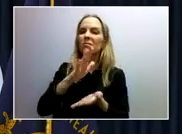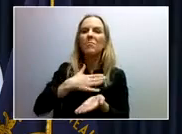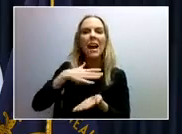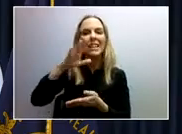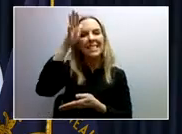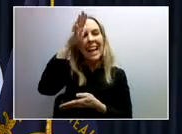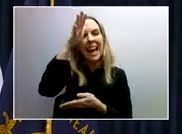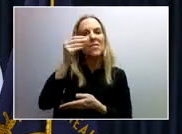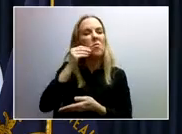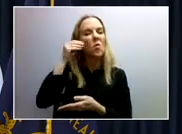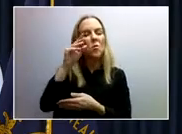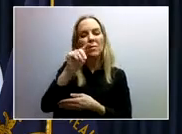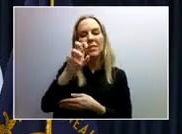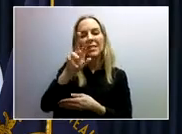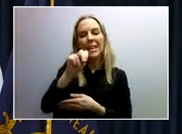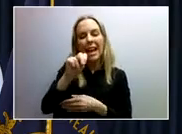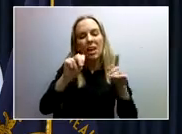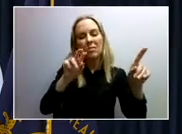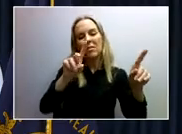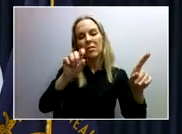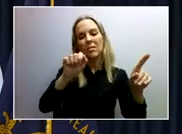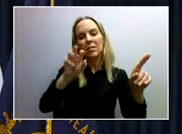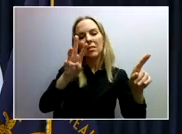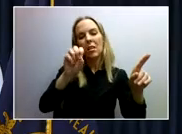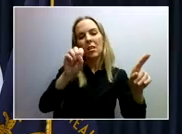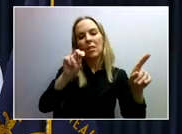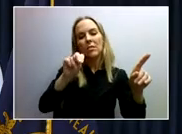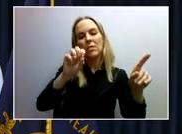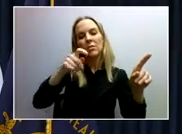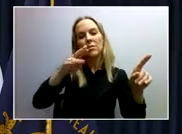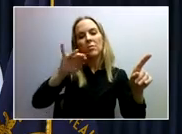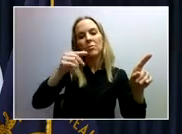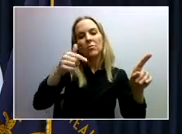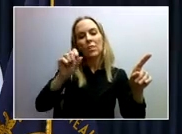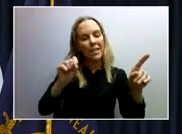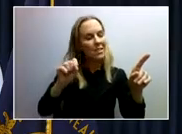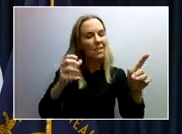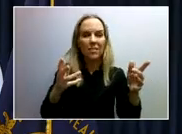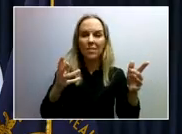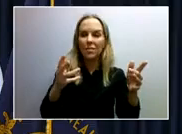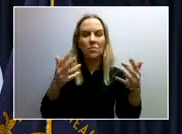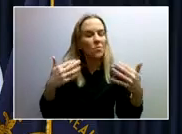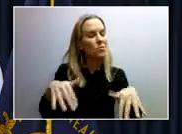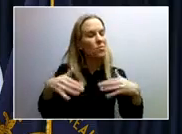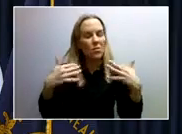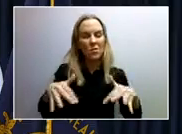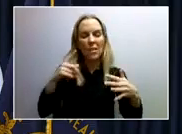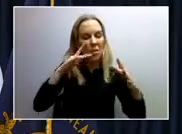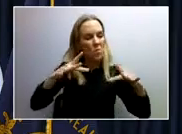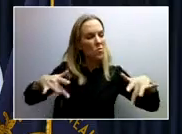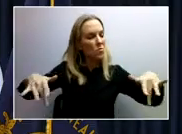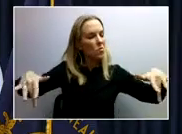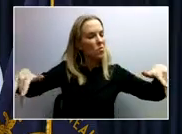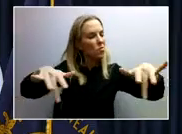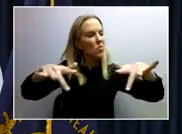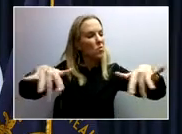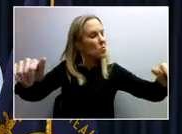Springs. It was in Bremen. And I think everybody who has walked through those